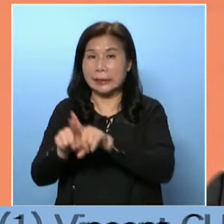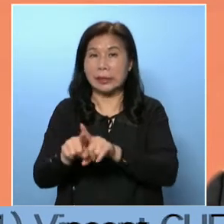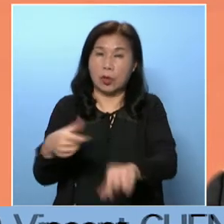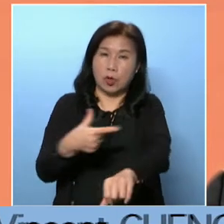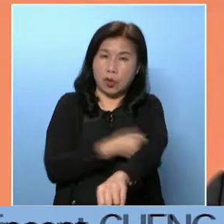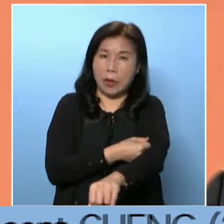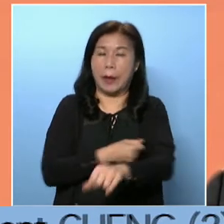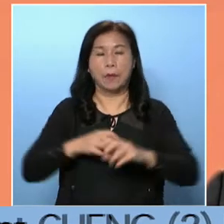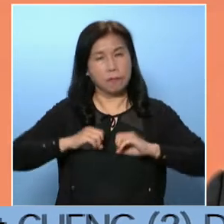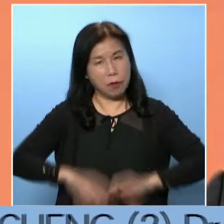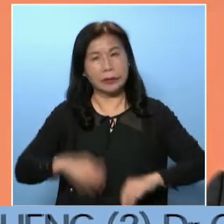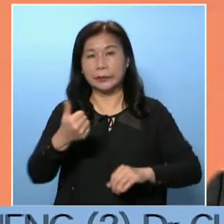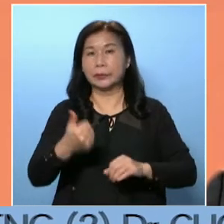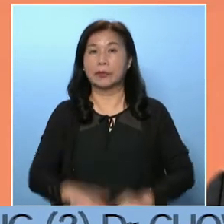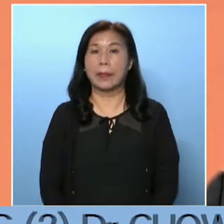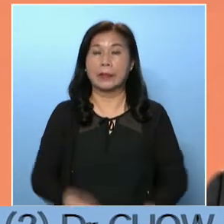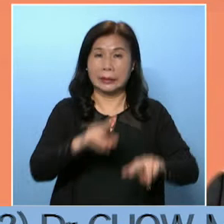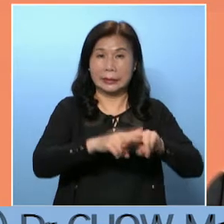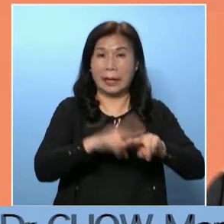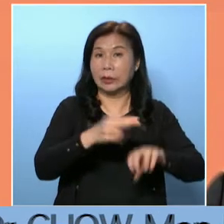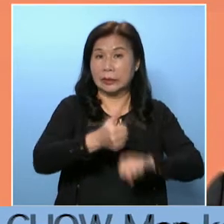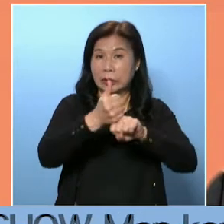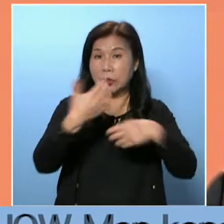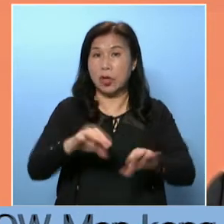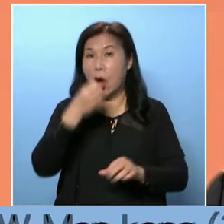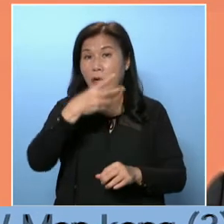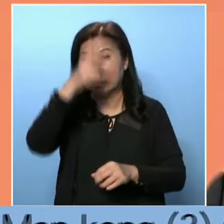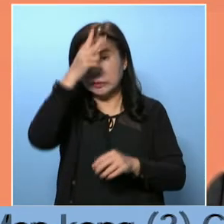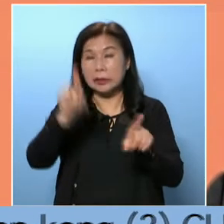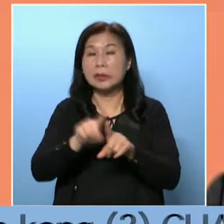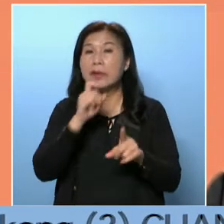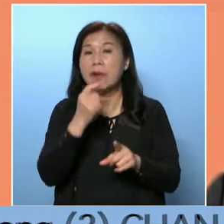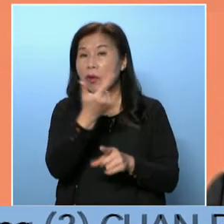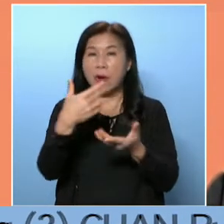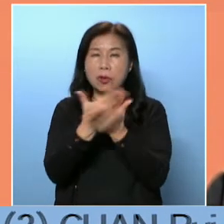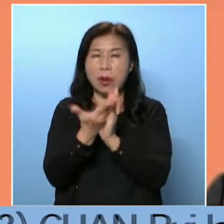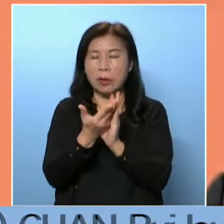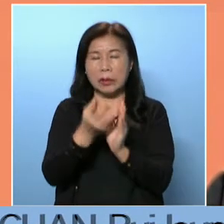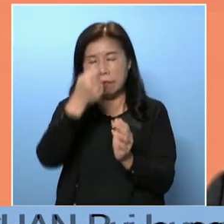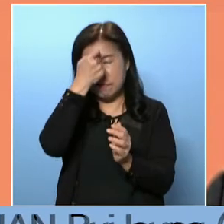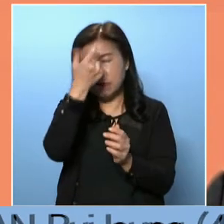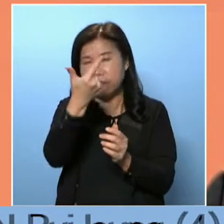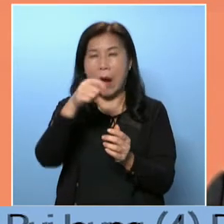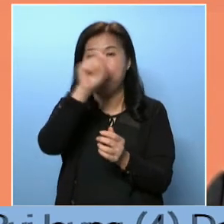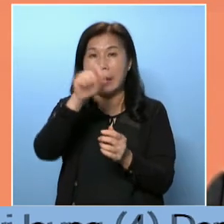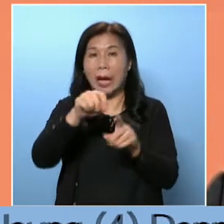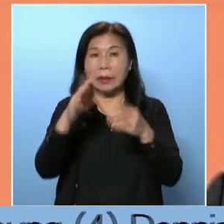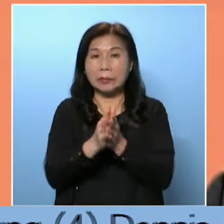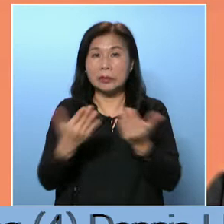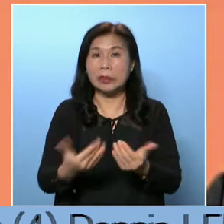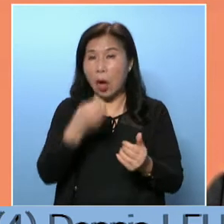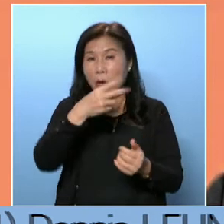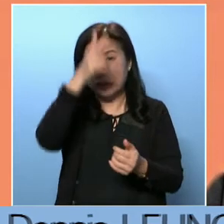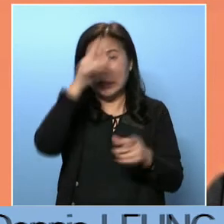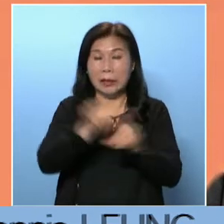At times of challenges, the central government will always be our strongest support. This is so reassuring. Still,